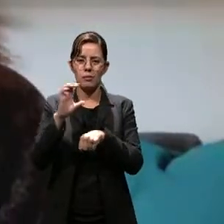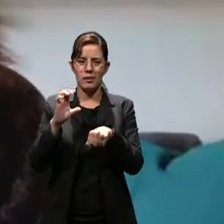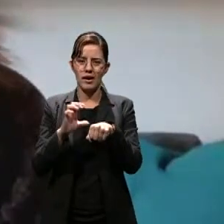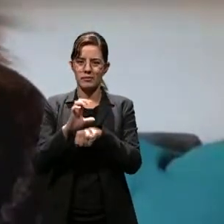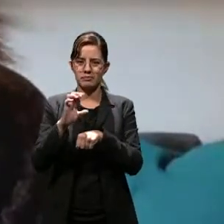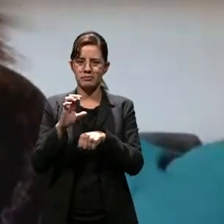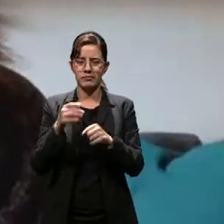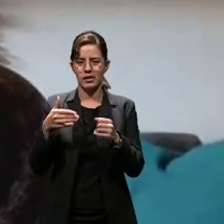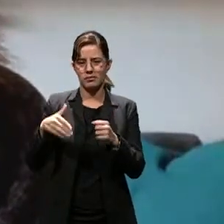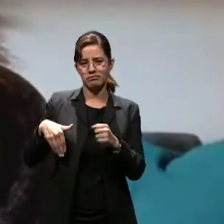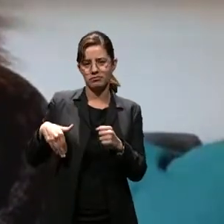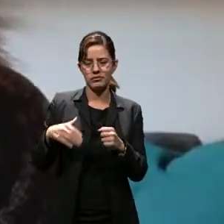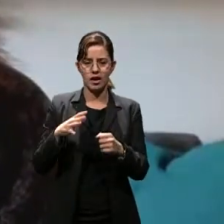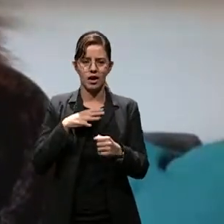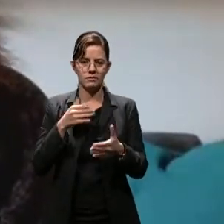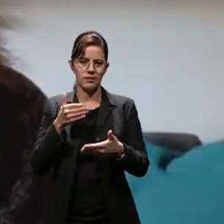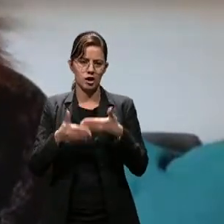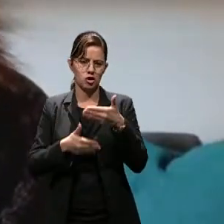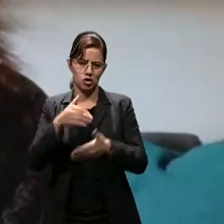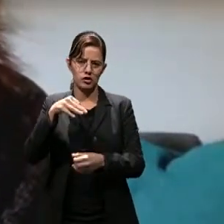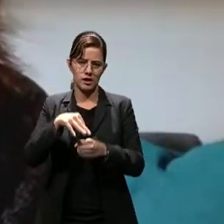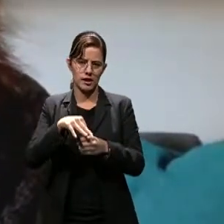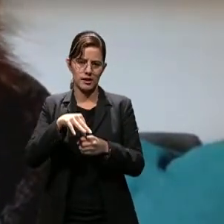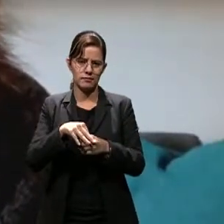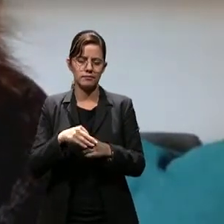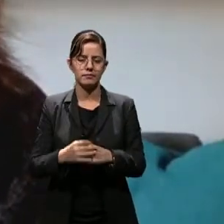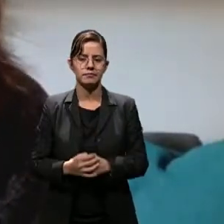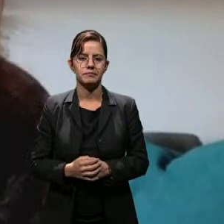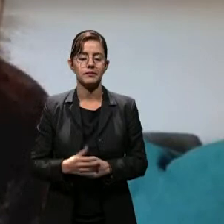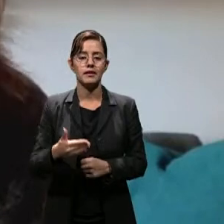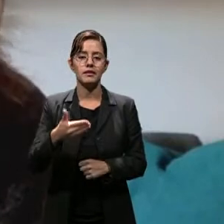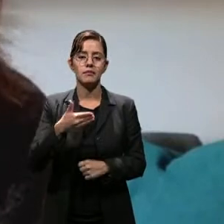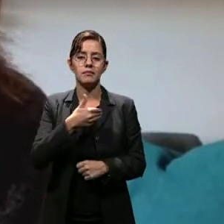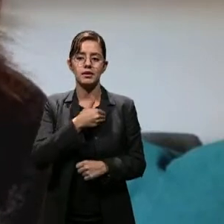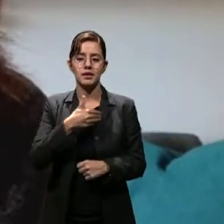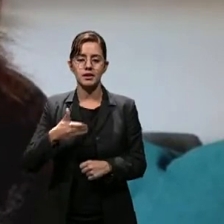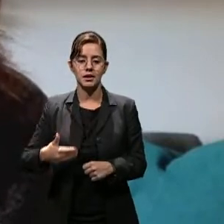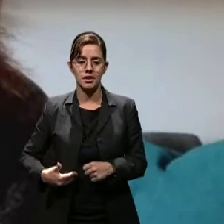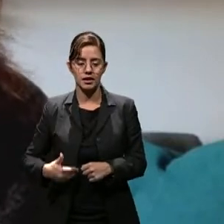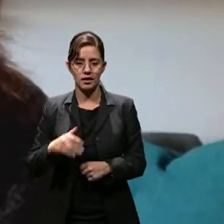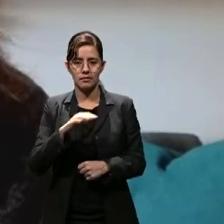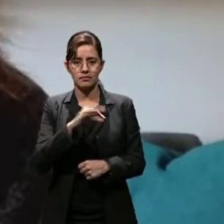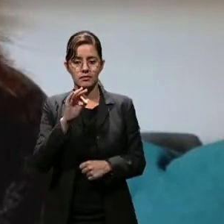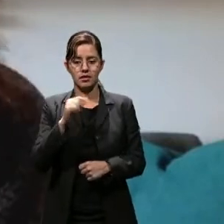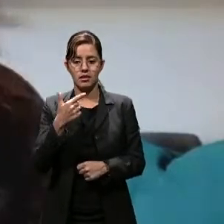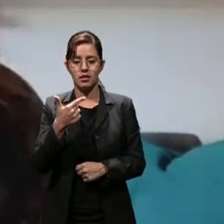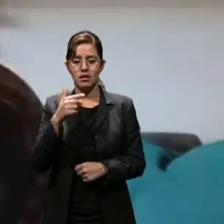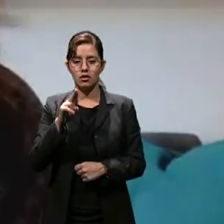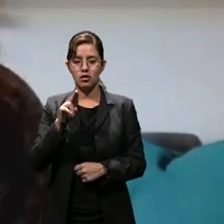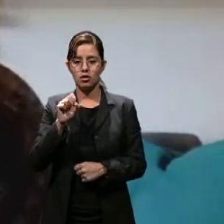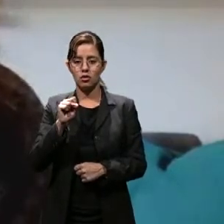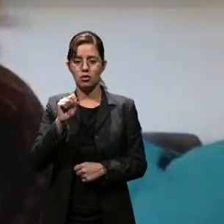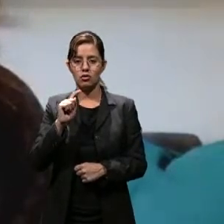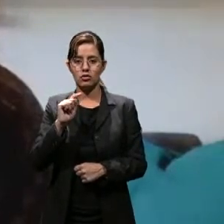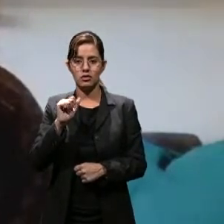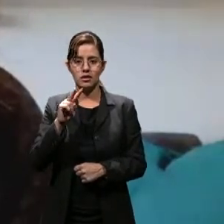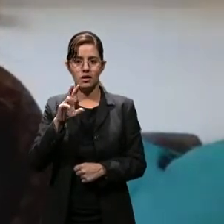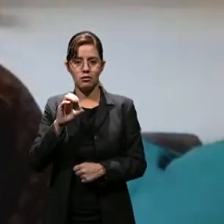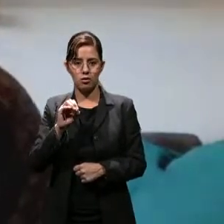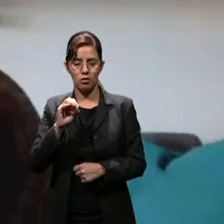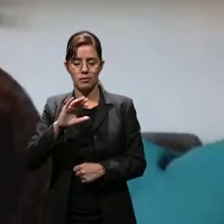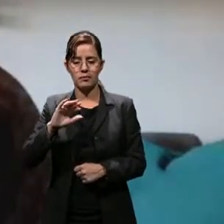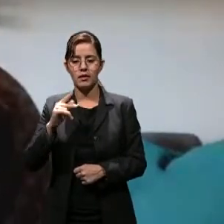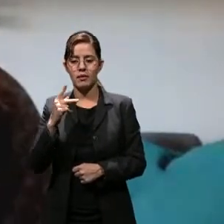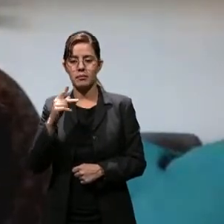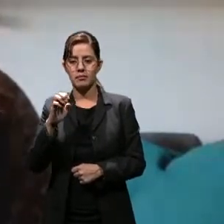where we have just gone through some elections where the elected president,